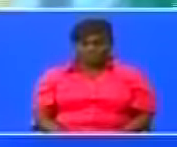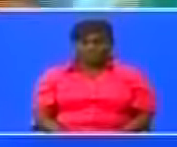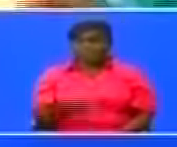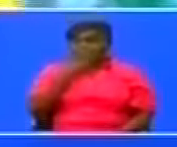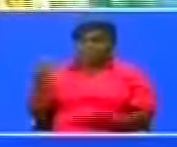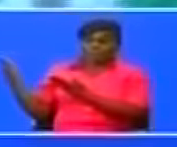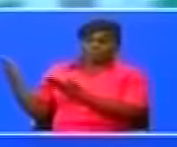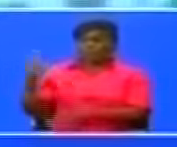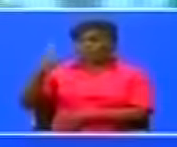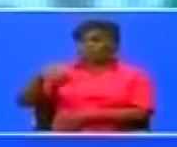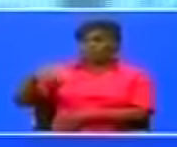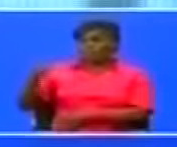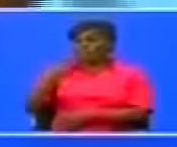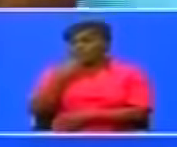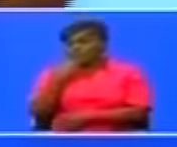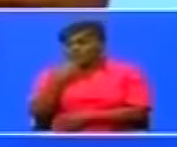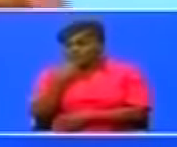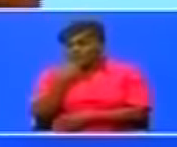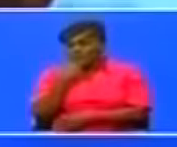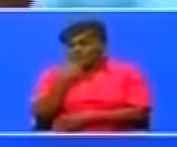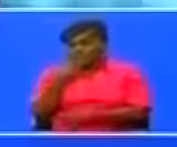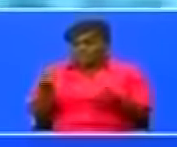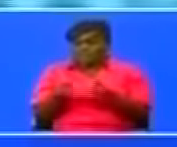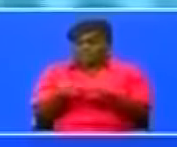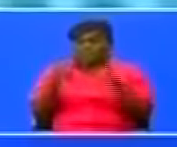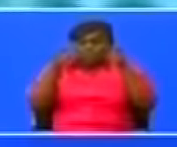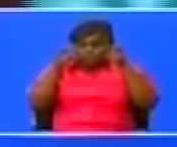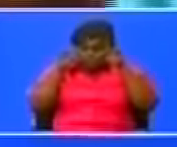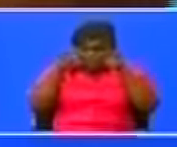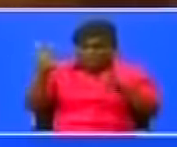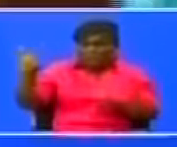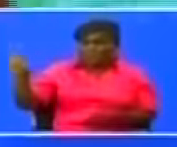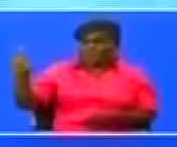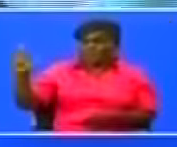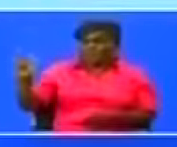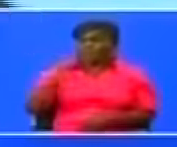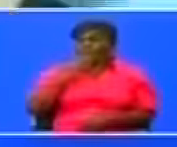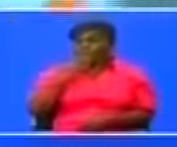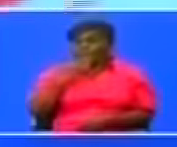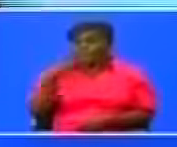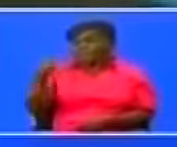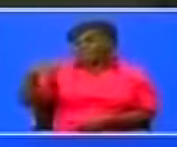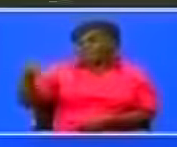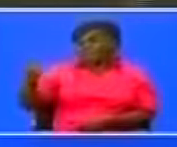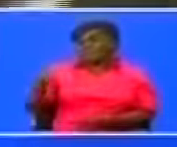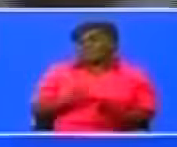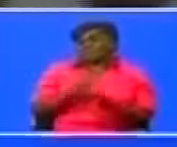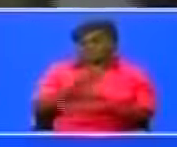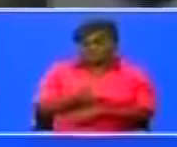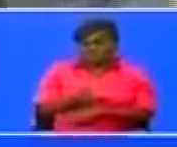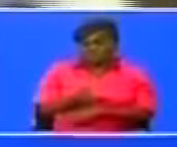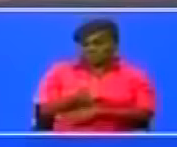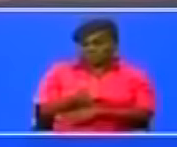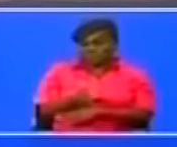Olunga beat his teammate Gor Mahia's Karim Nzigiyimana's Tusker FC's Jesse Were, FC Leopards midfielder Bernard Mang’oli and City Stars Ibrahim